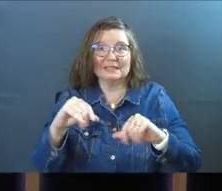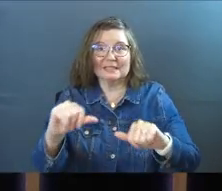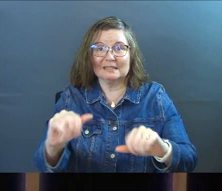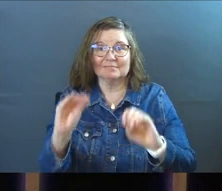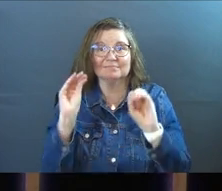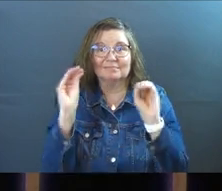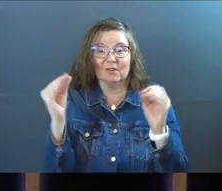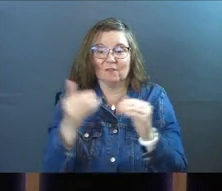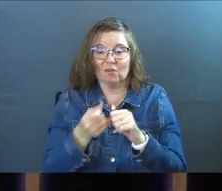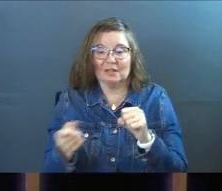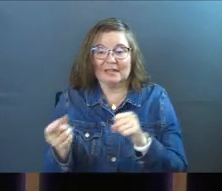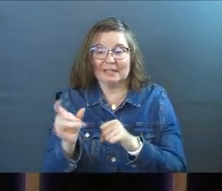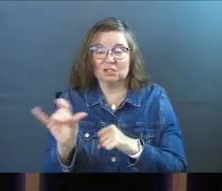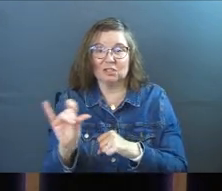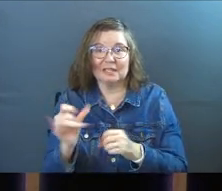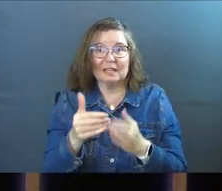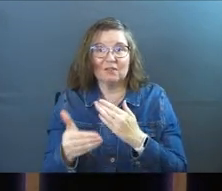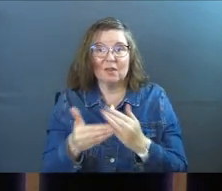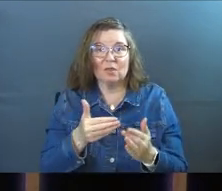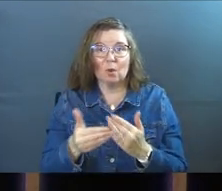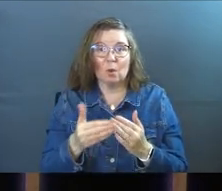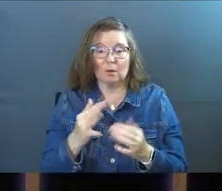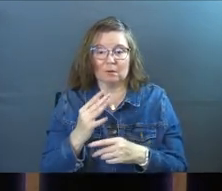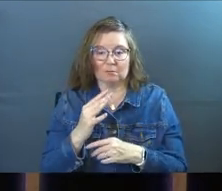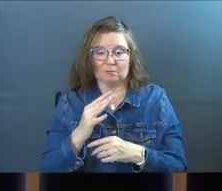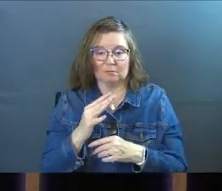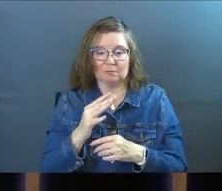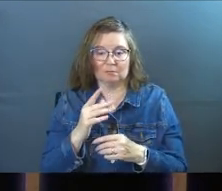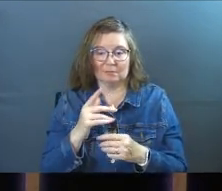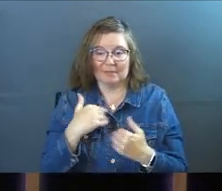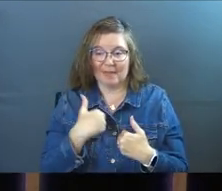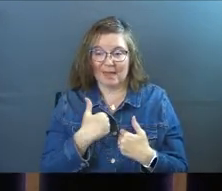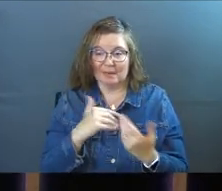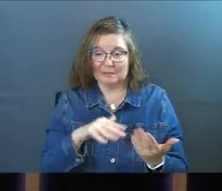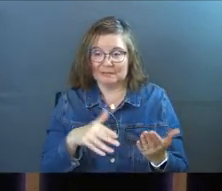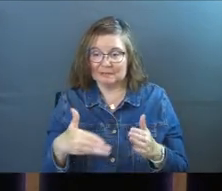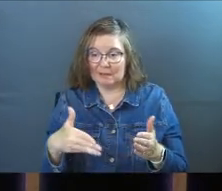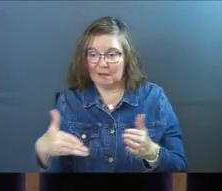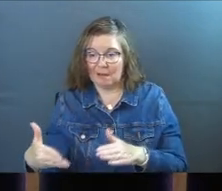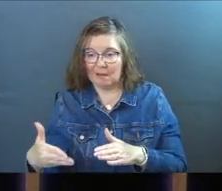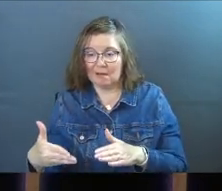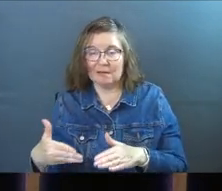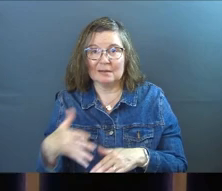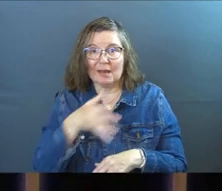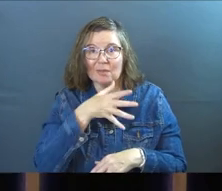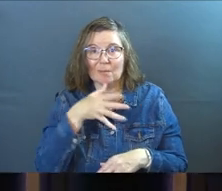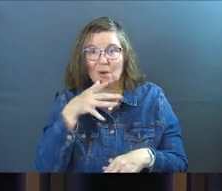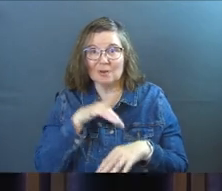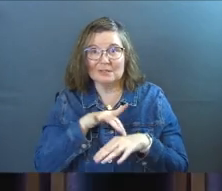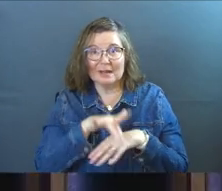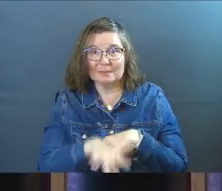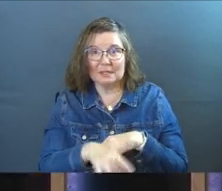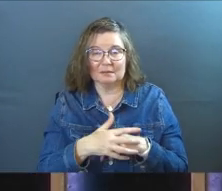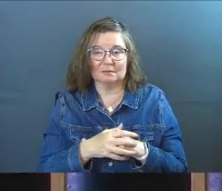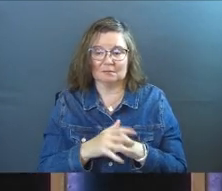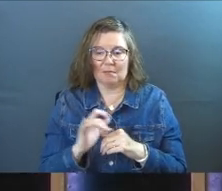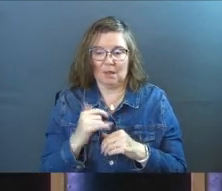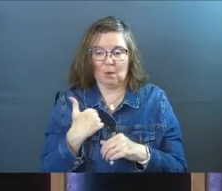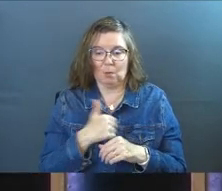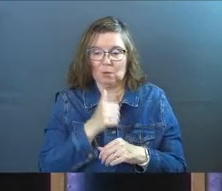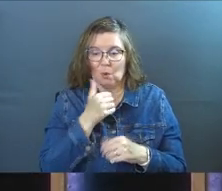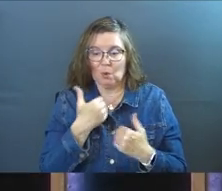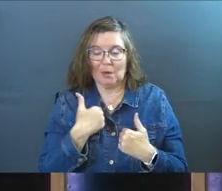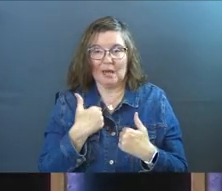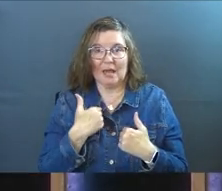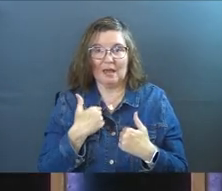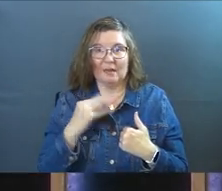being planted for next year either, even though the flocks die in the fields and the cattle barns are empty. Like, we don't